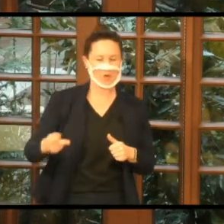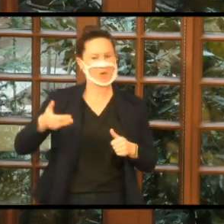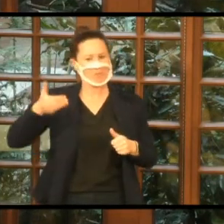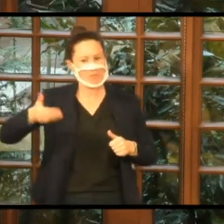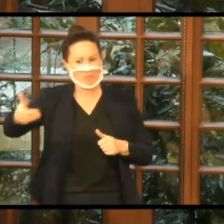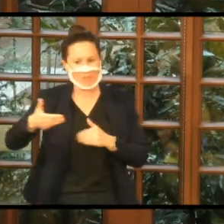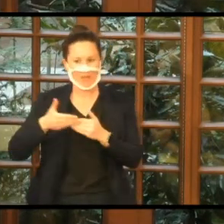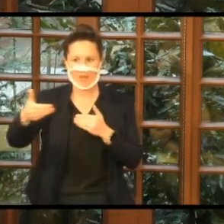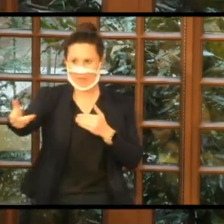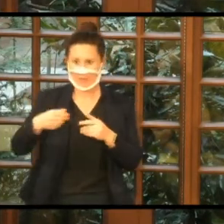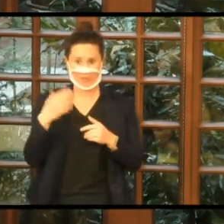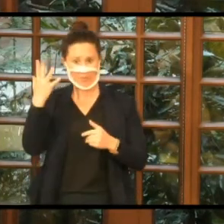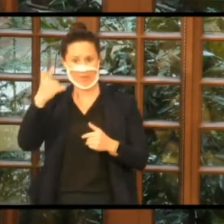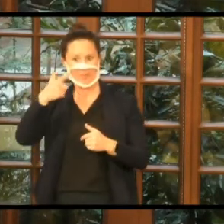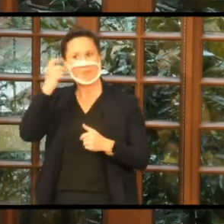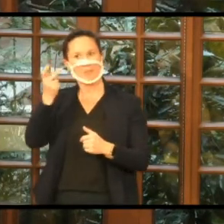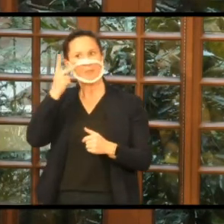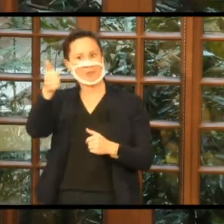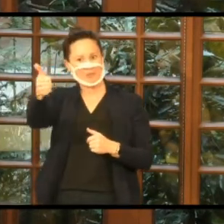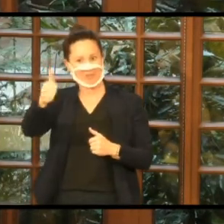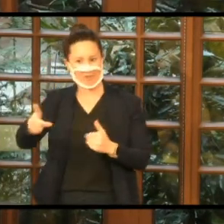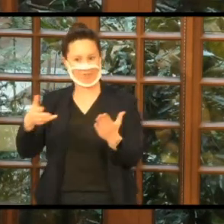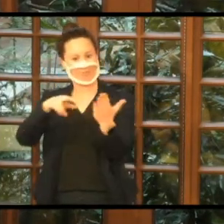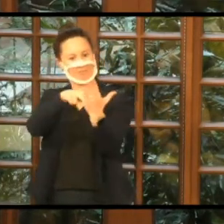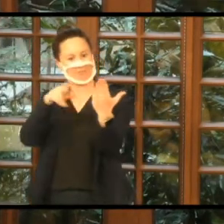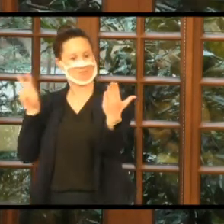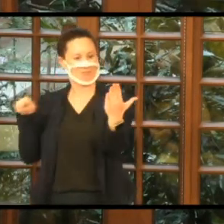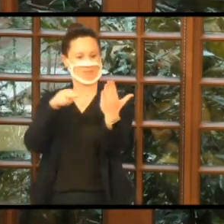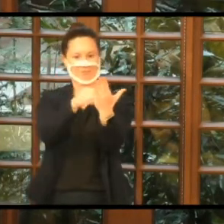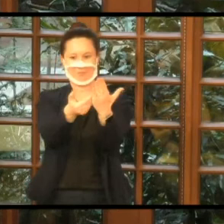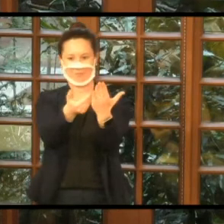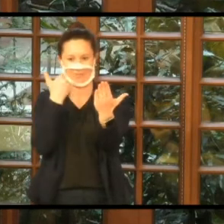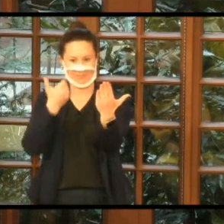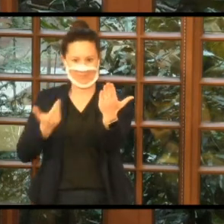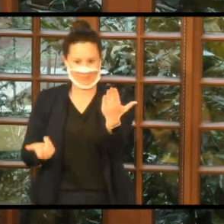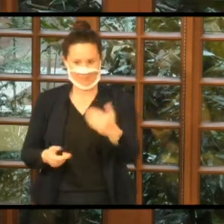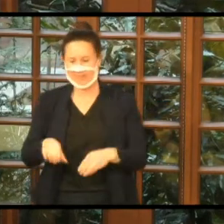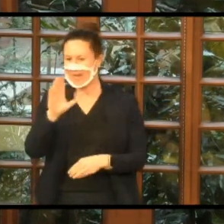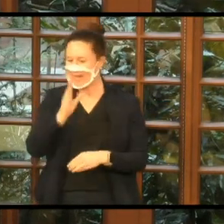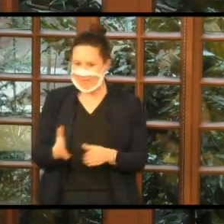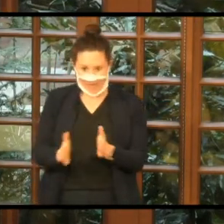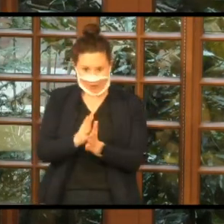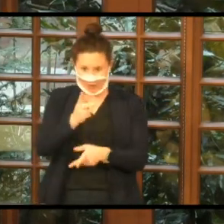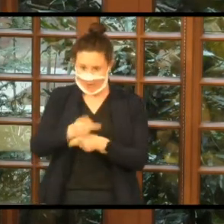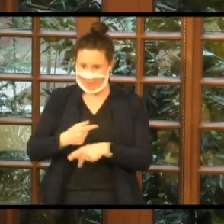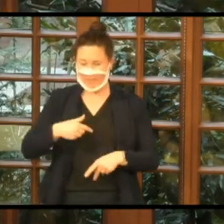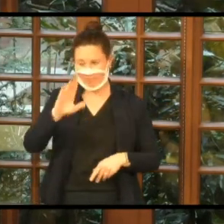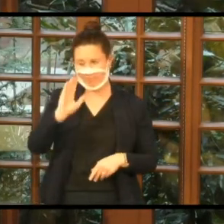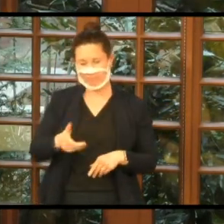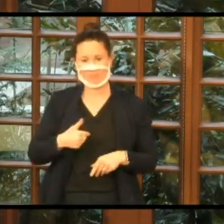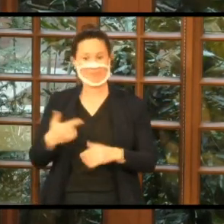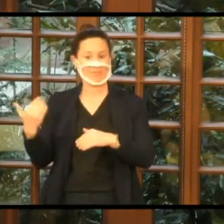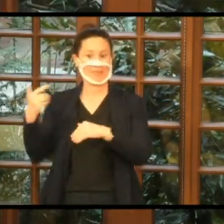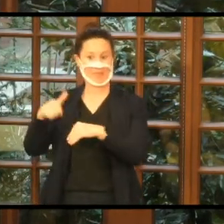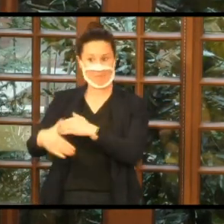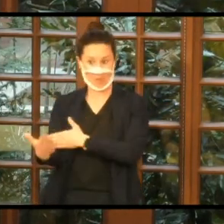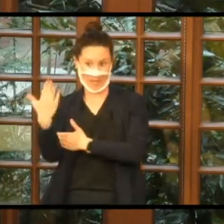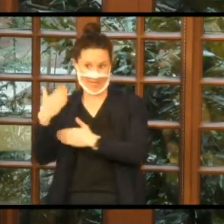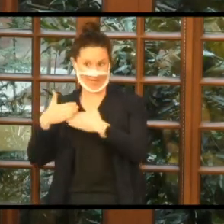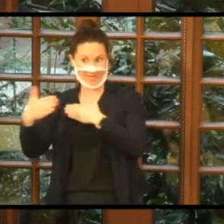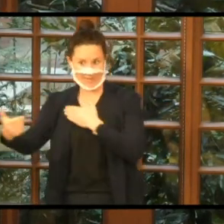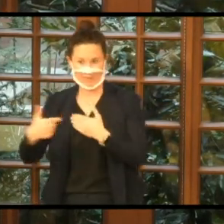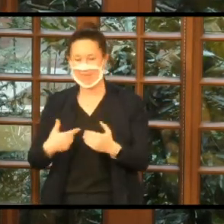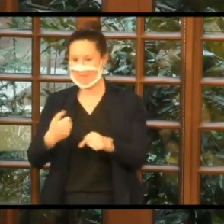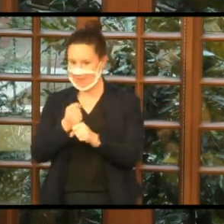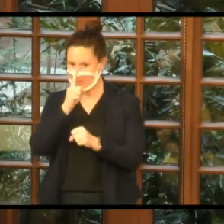thereafter. She was taken in by her own reflection. I never asked her to keep me. Did I make sure we met the morning after, on the street